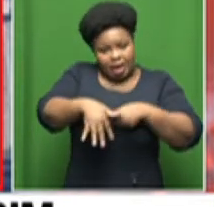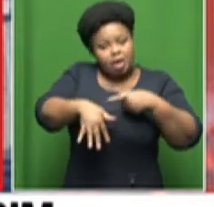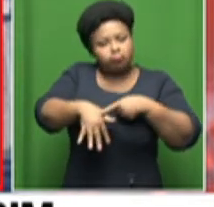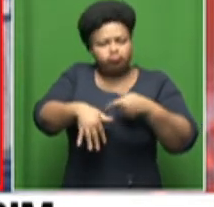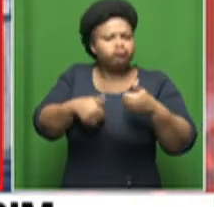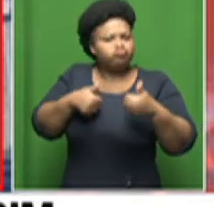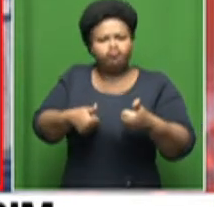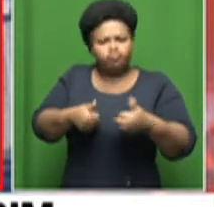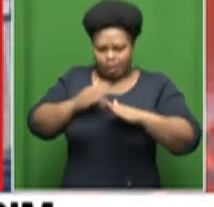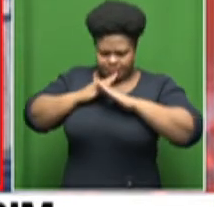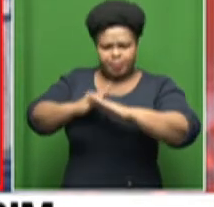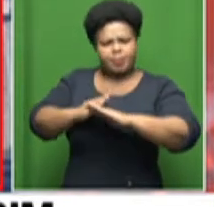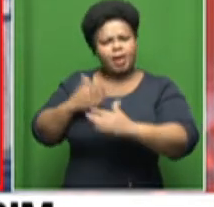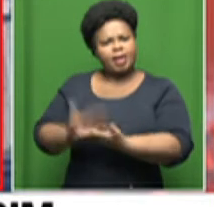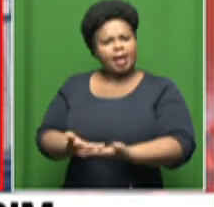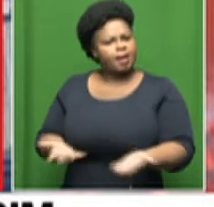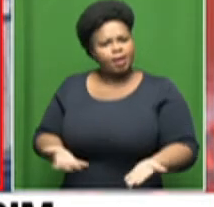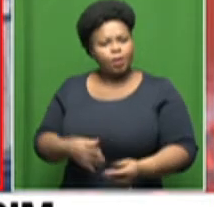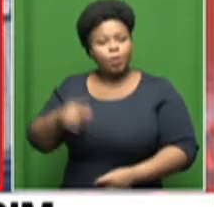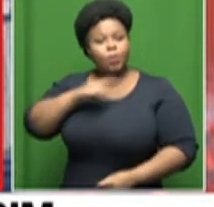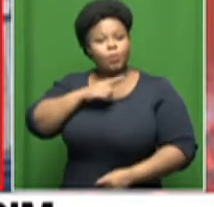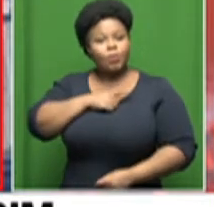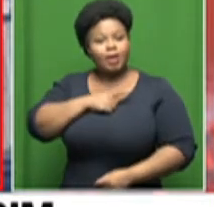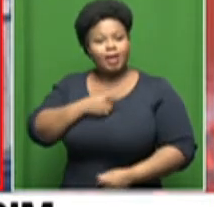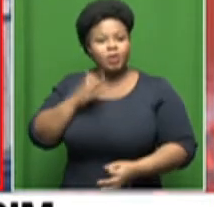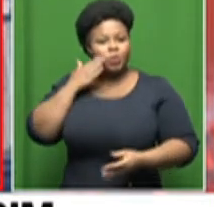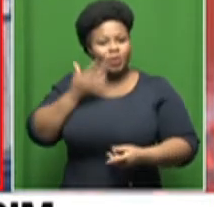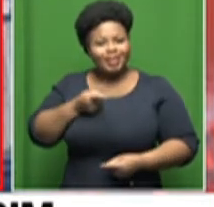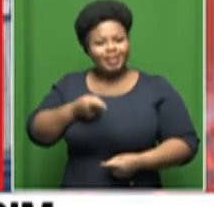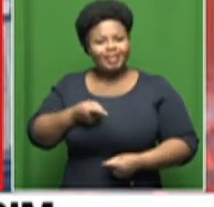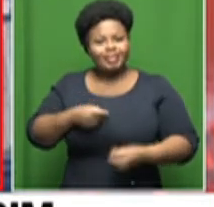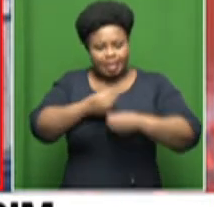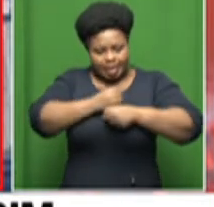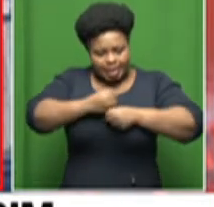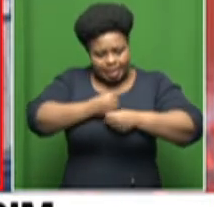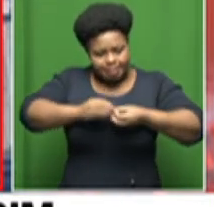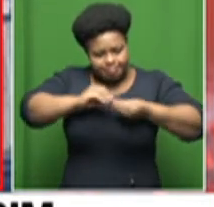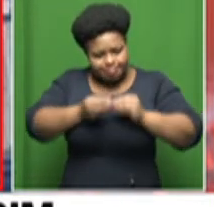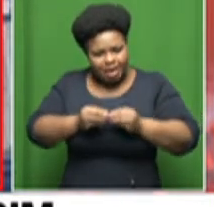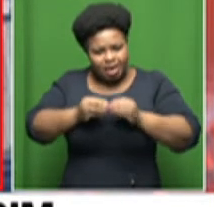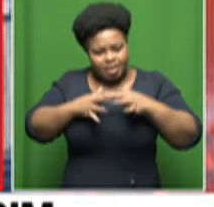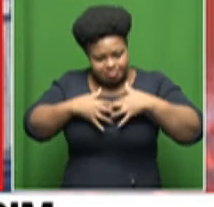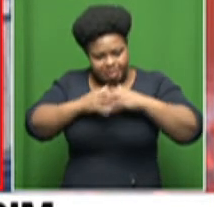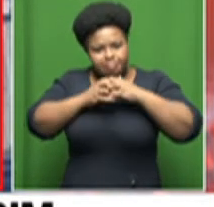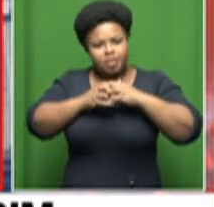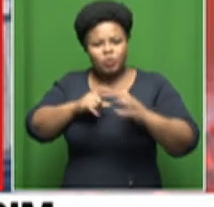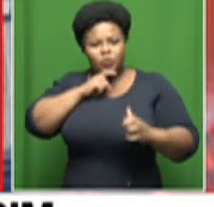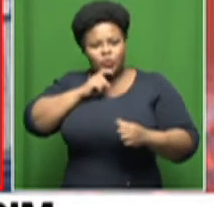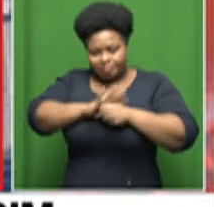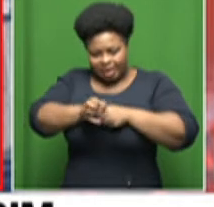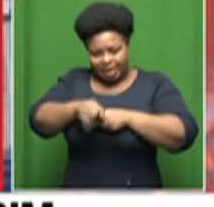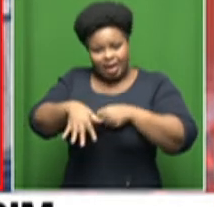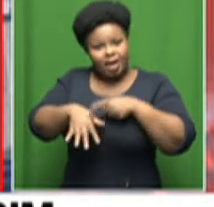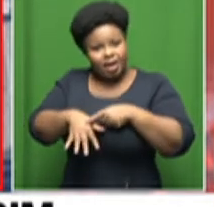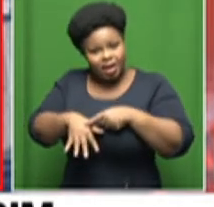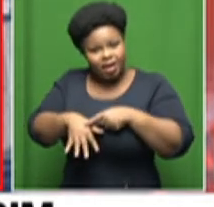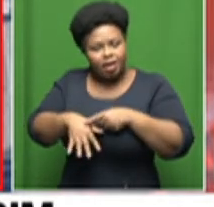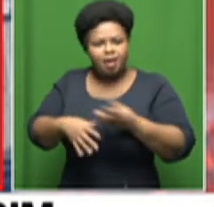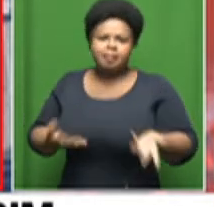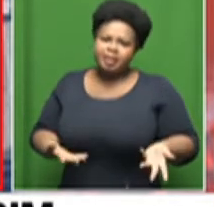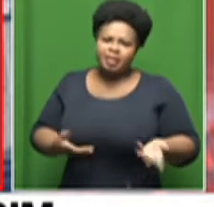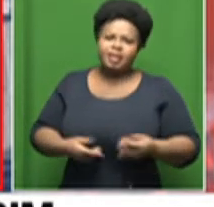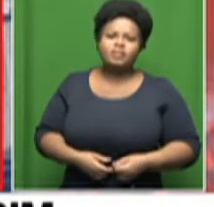they work well is they were developed using the pre-existing variants. So do they work well